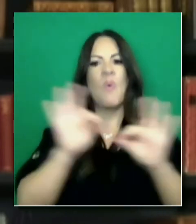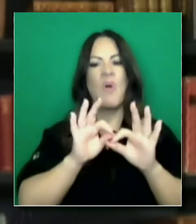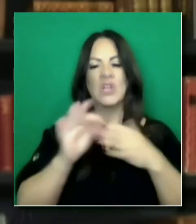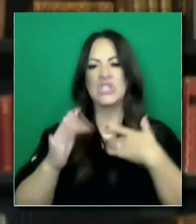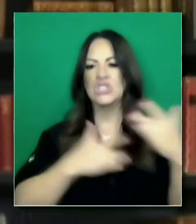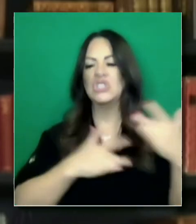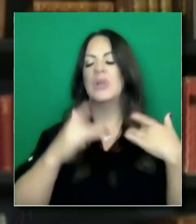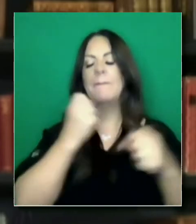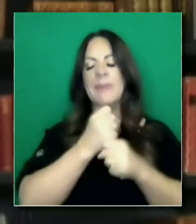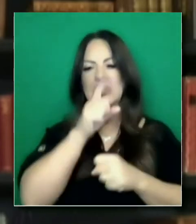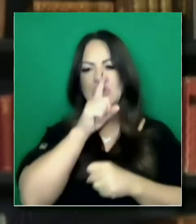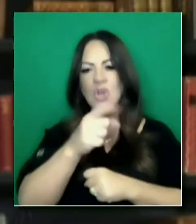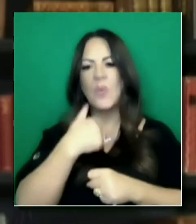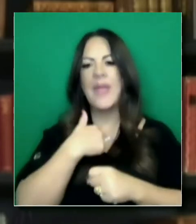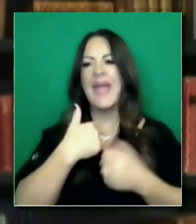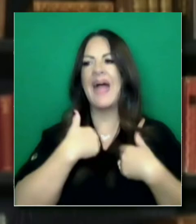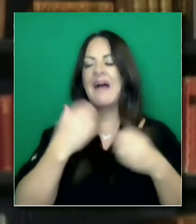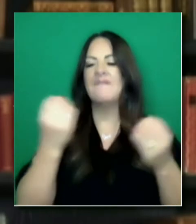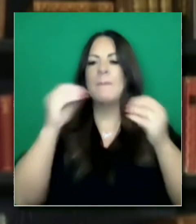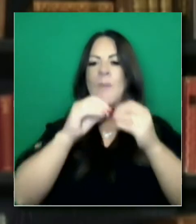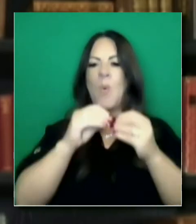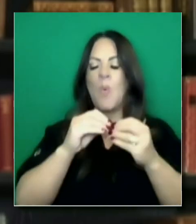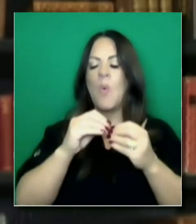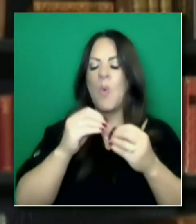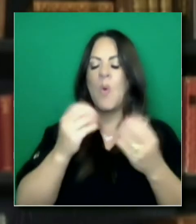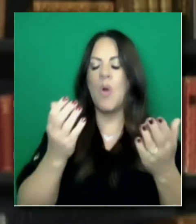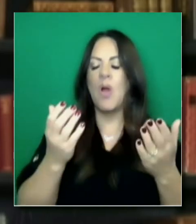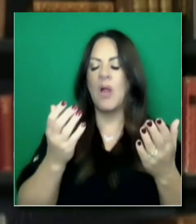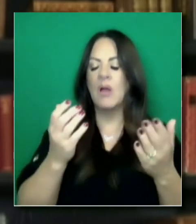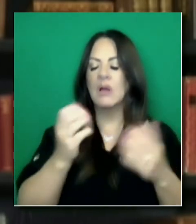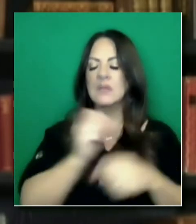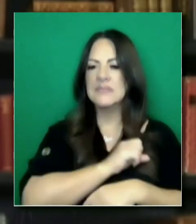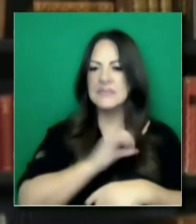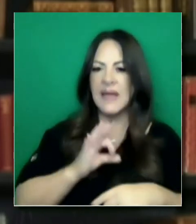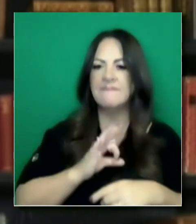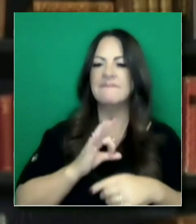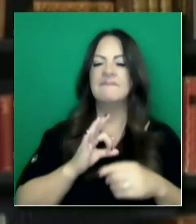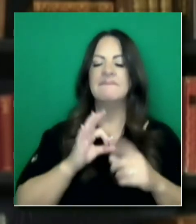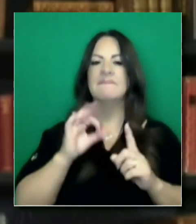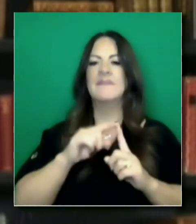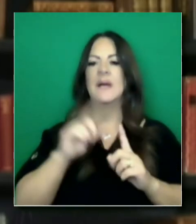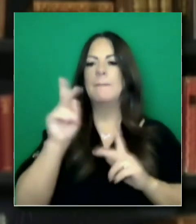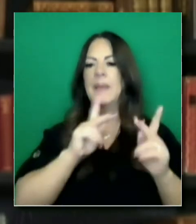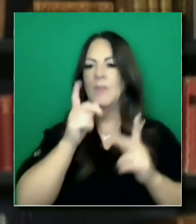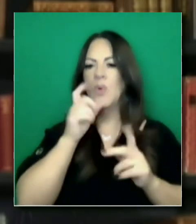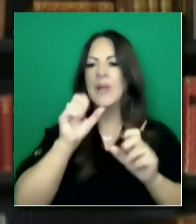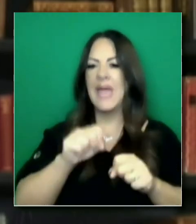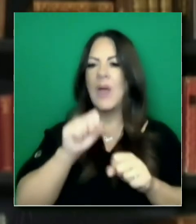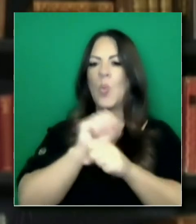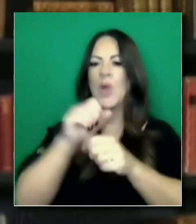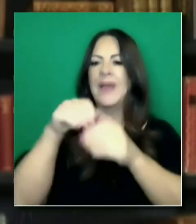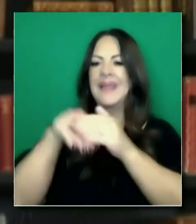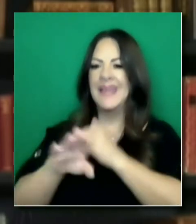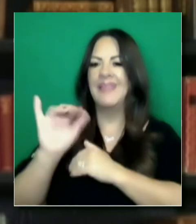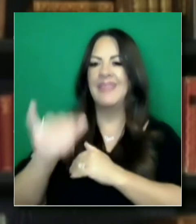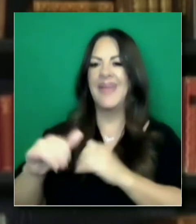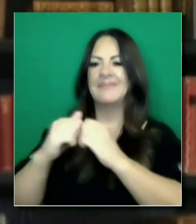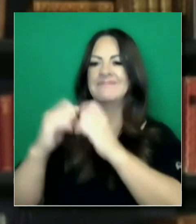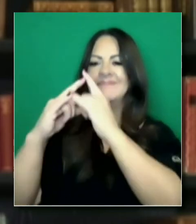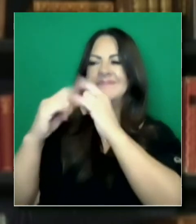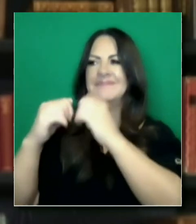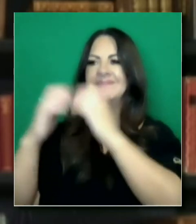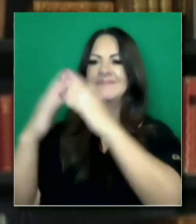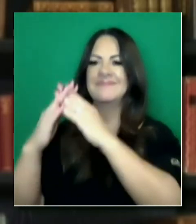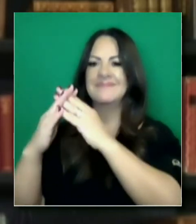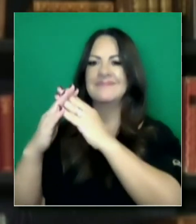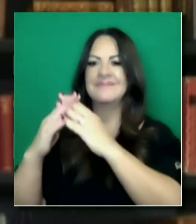of our staffing efforts today, but long-winded, Don. So sorry for being long-winded. We have